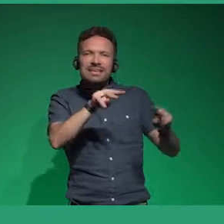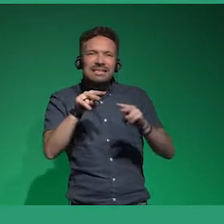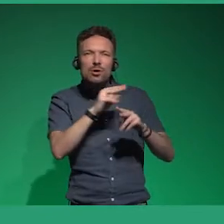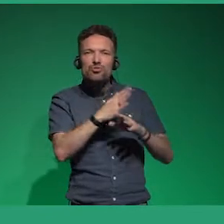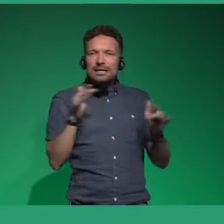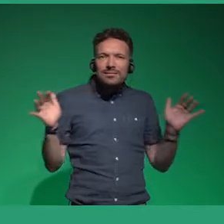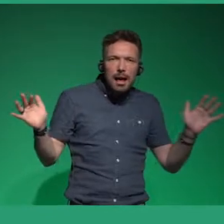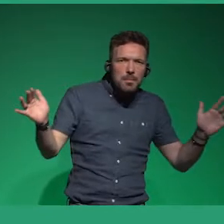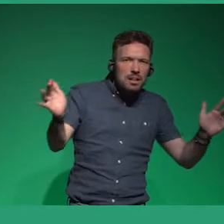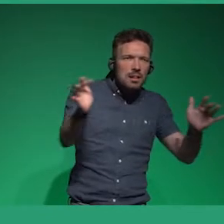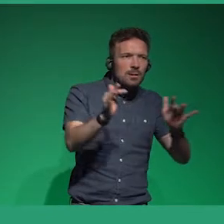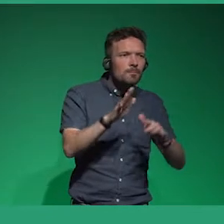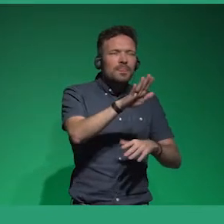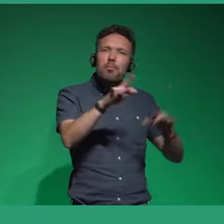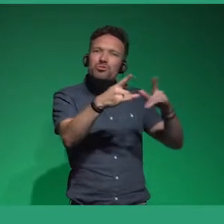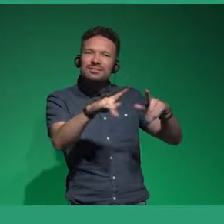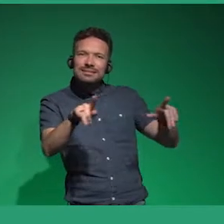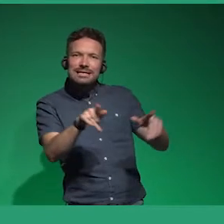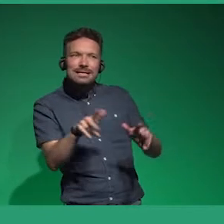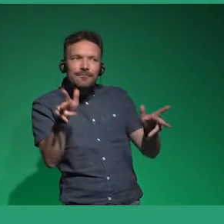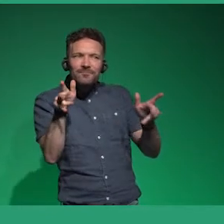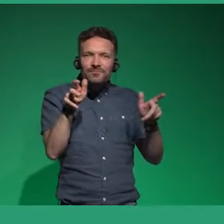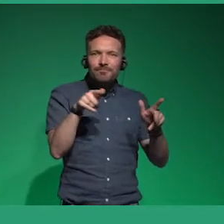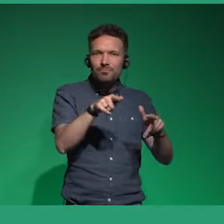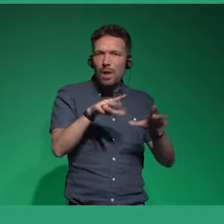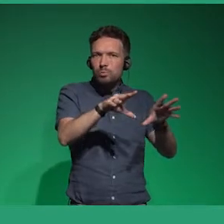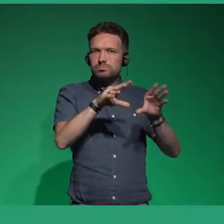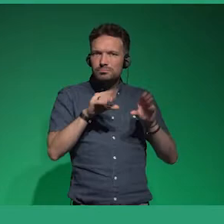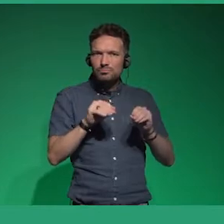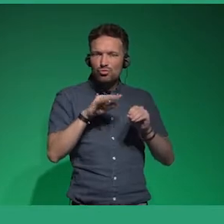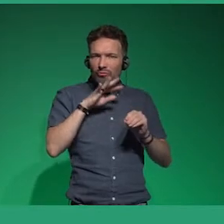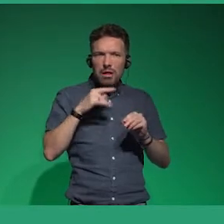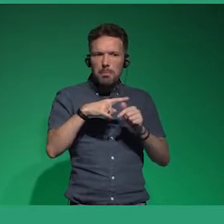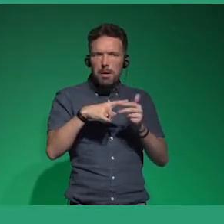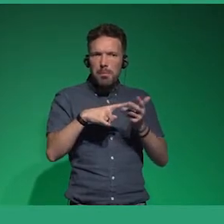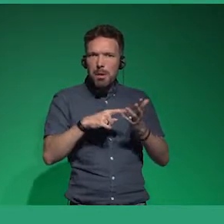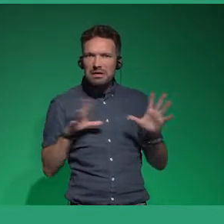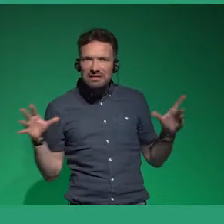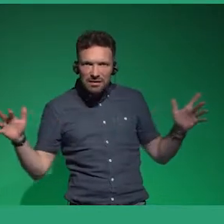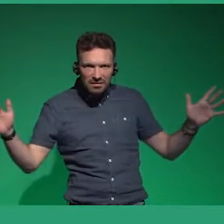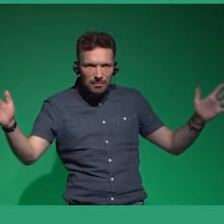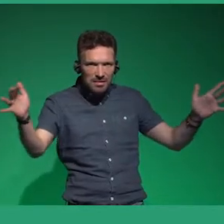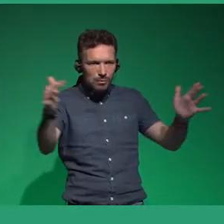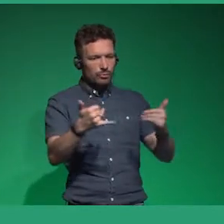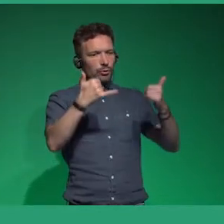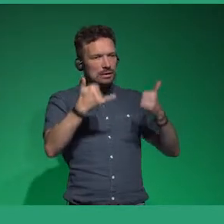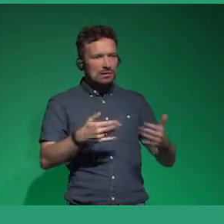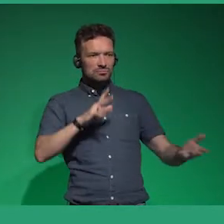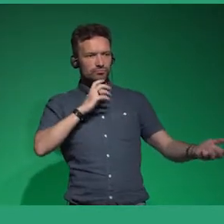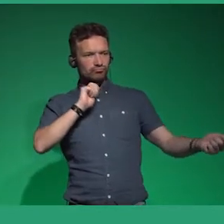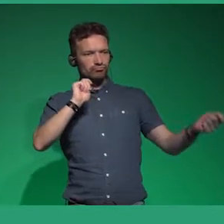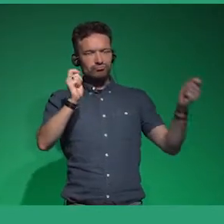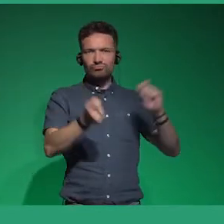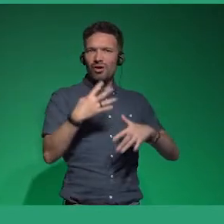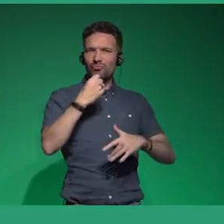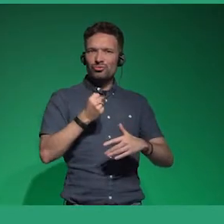a lot of material already to work with. And we are very excited to see also what will happen to